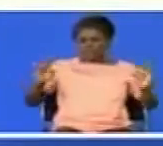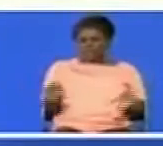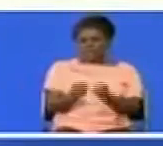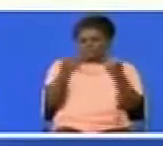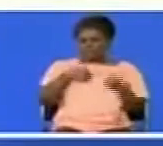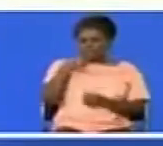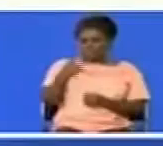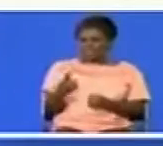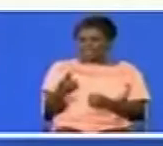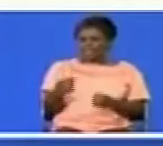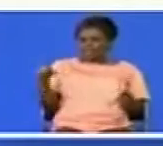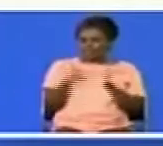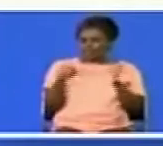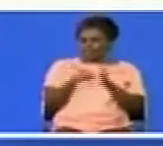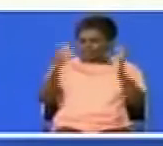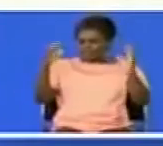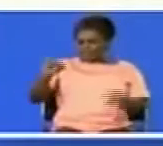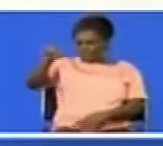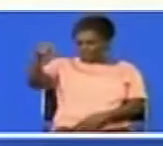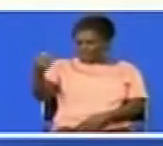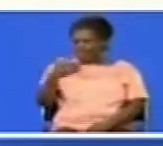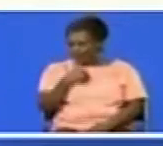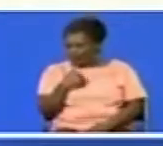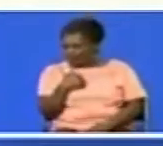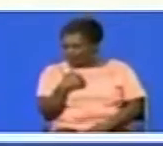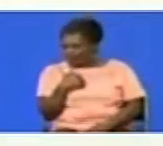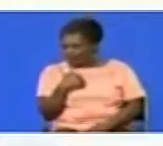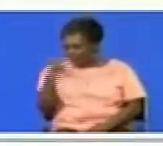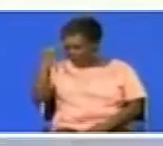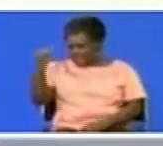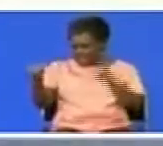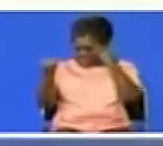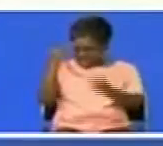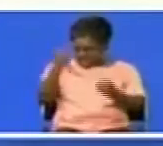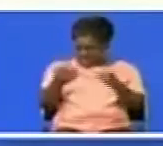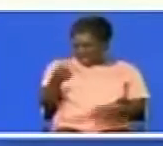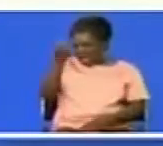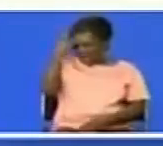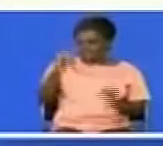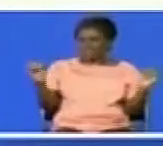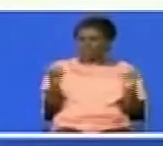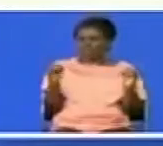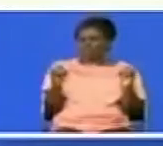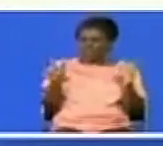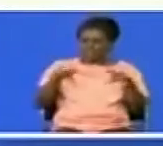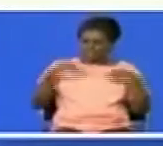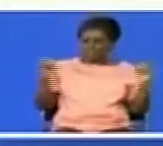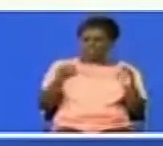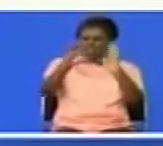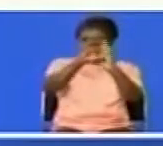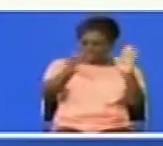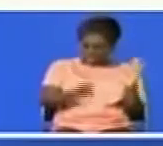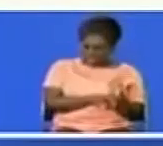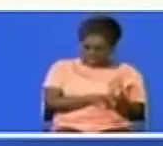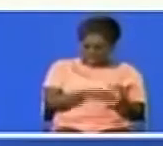said the biggest problem the Jubilee administration has is ideological. They don't understand or accept the constitutional framework